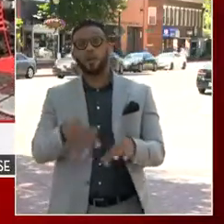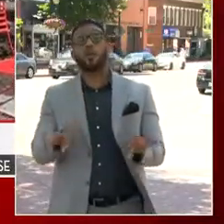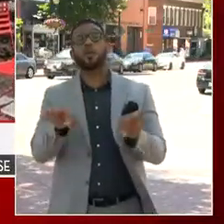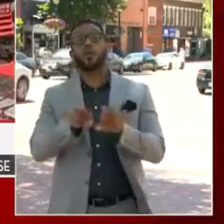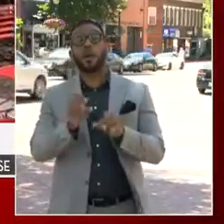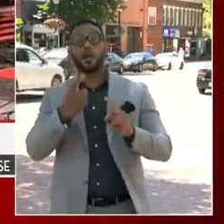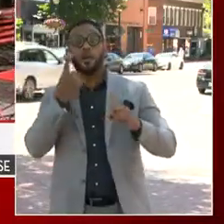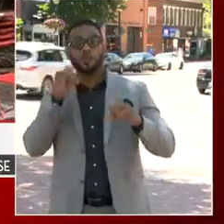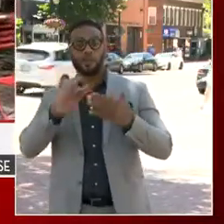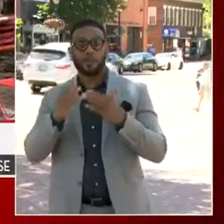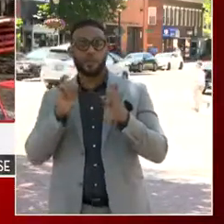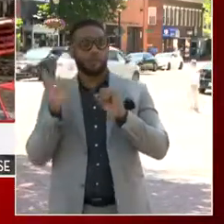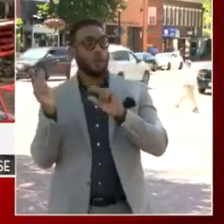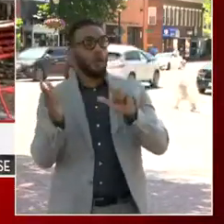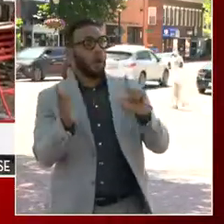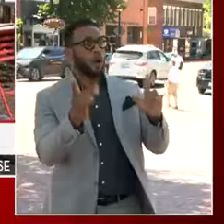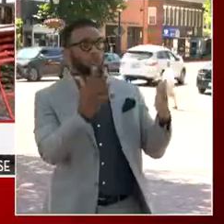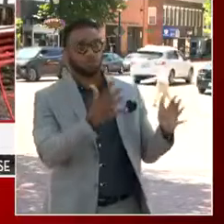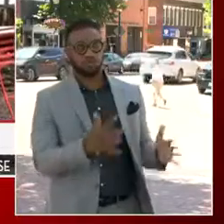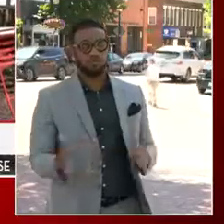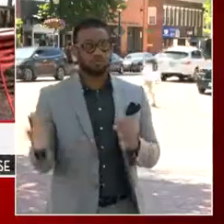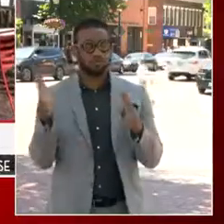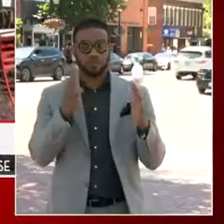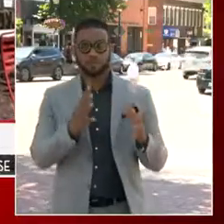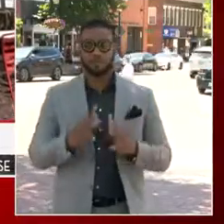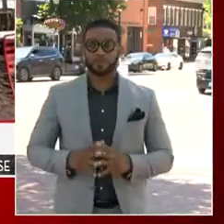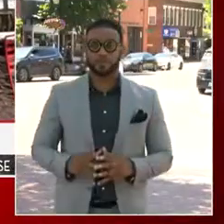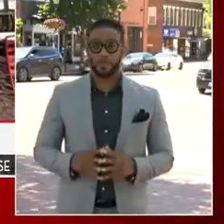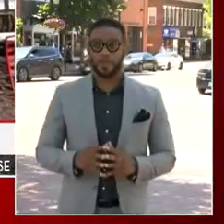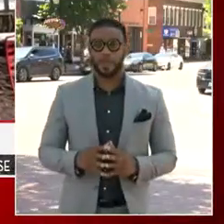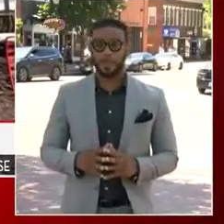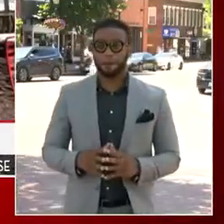this community. Please give them a hand.